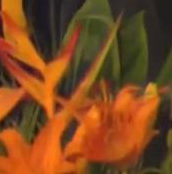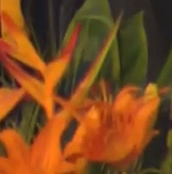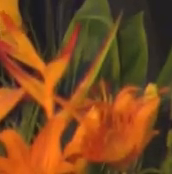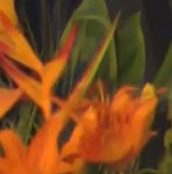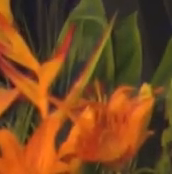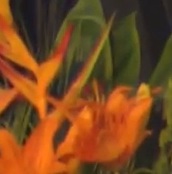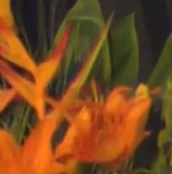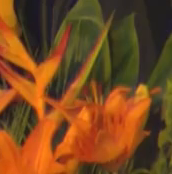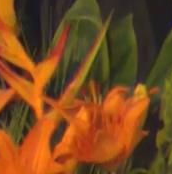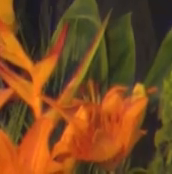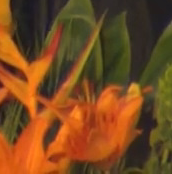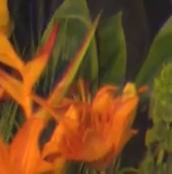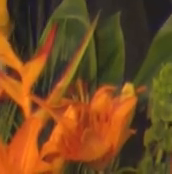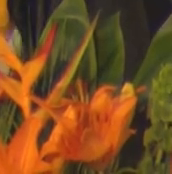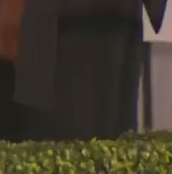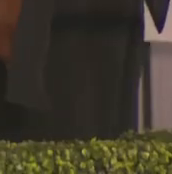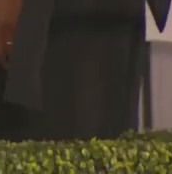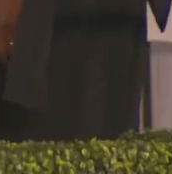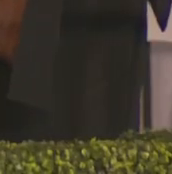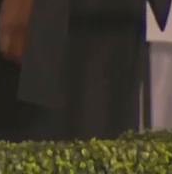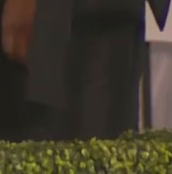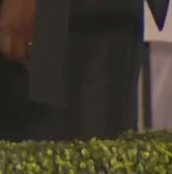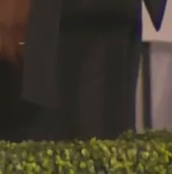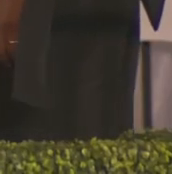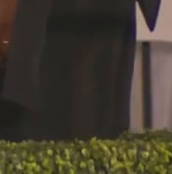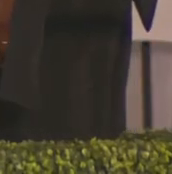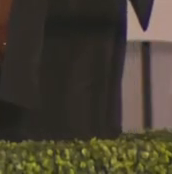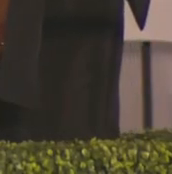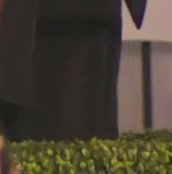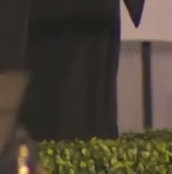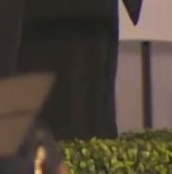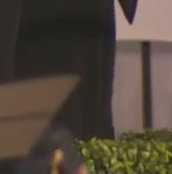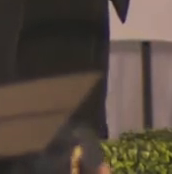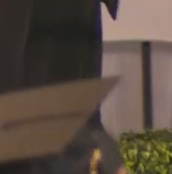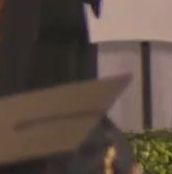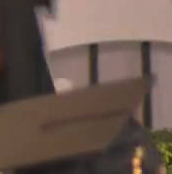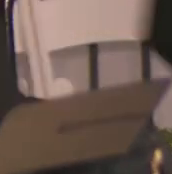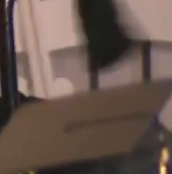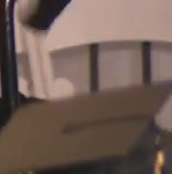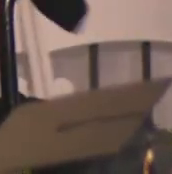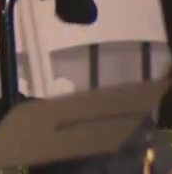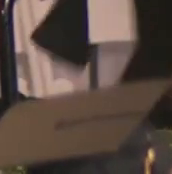Vanessa Elise Lopez. Carlos Antonio Tevez.